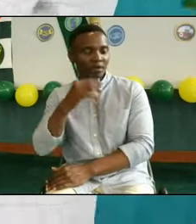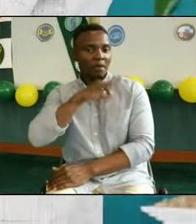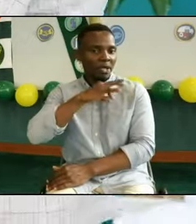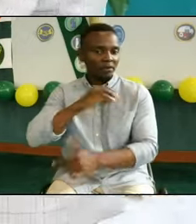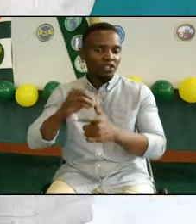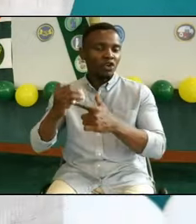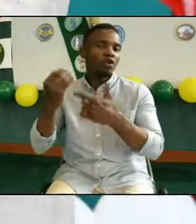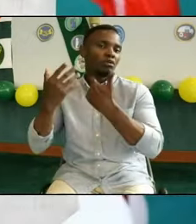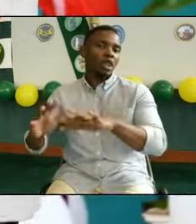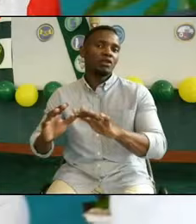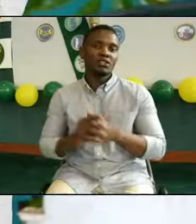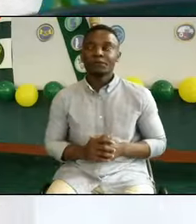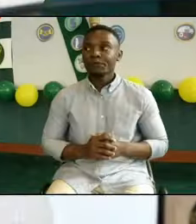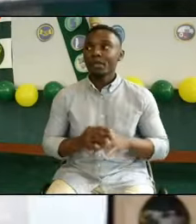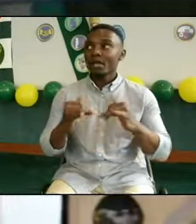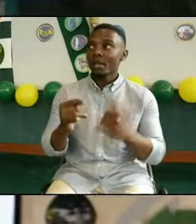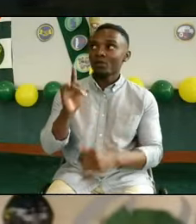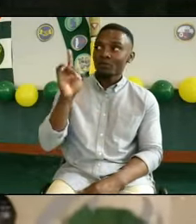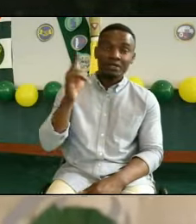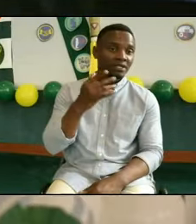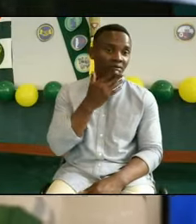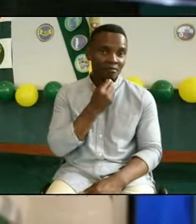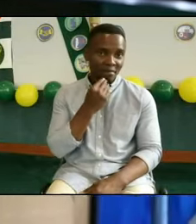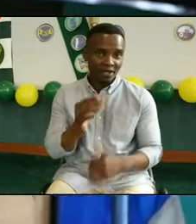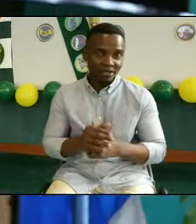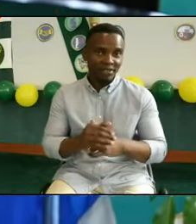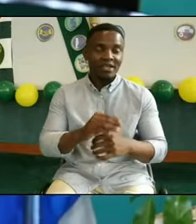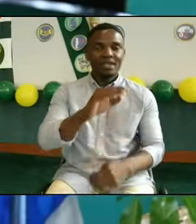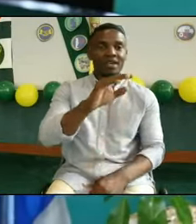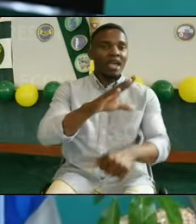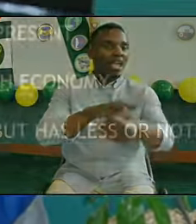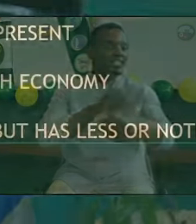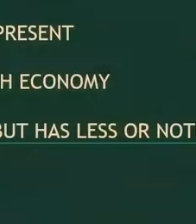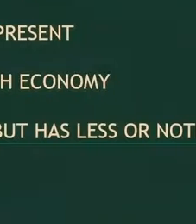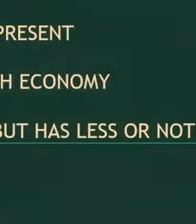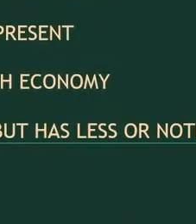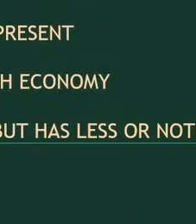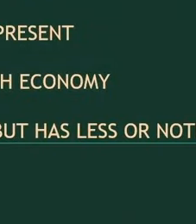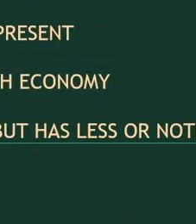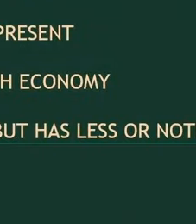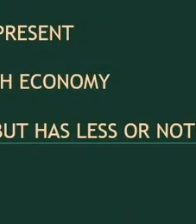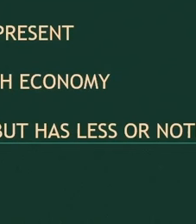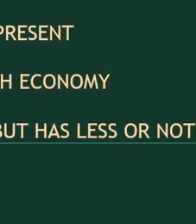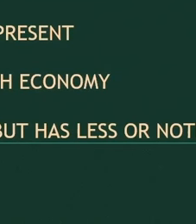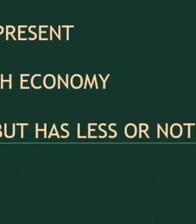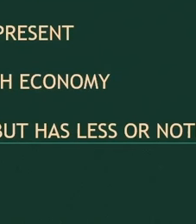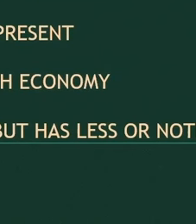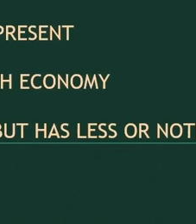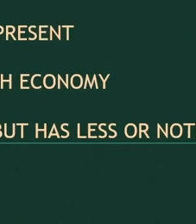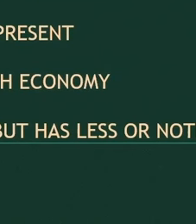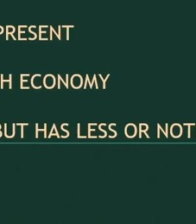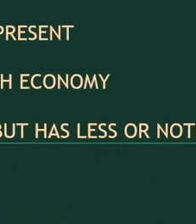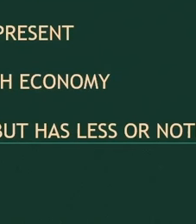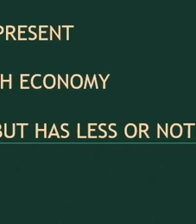So this young man, any animal he got, he killed it. He was thinking of the present. He was not thinking of the